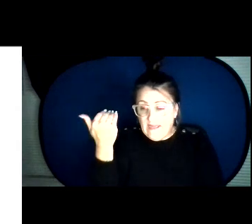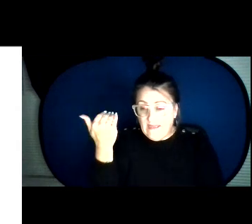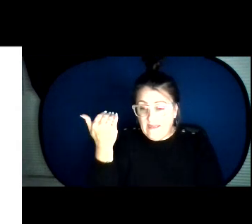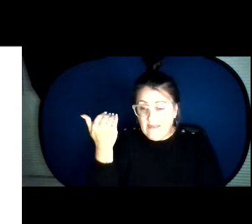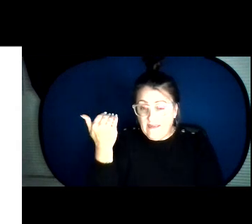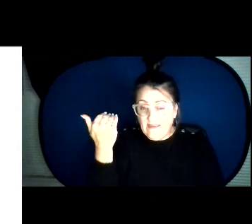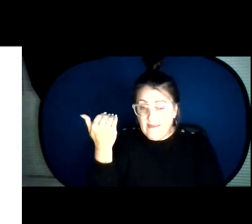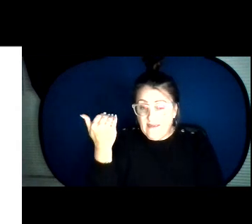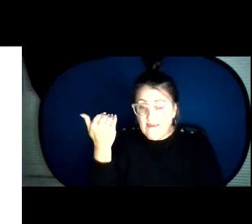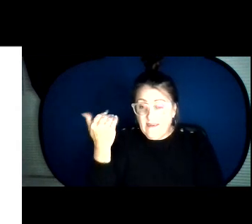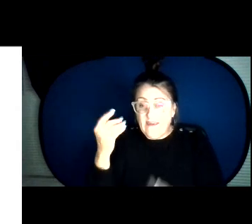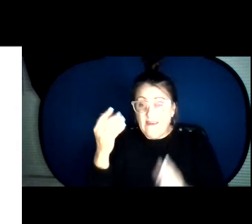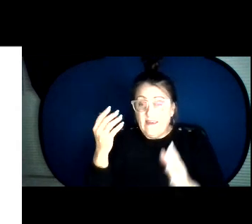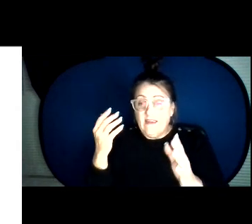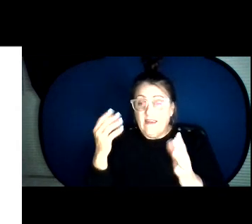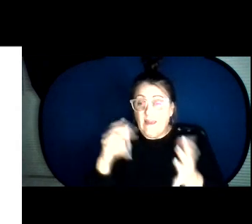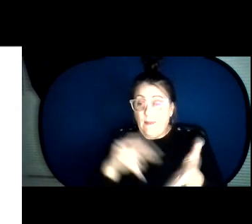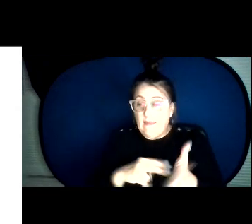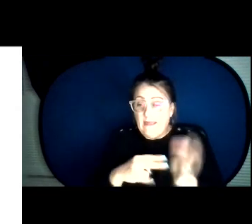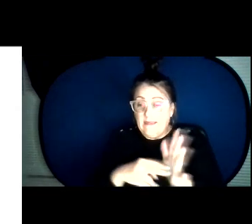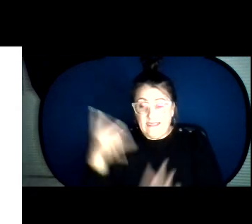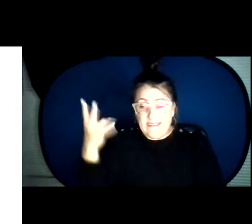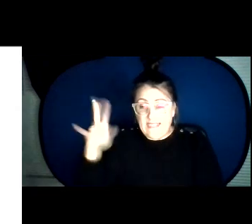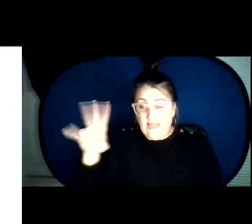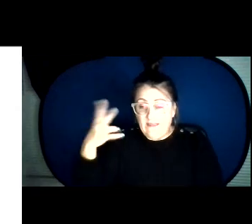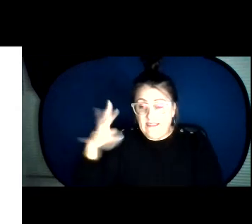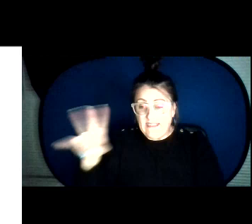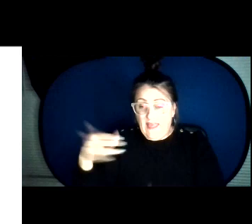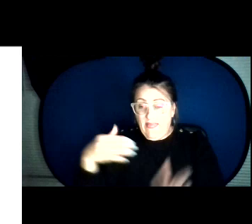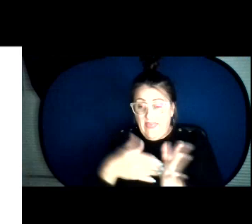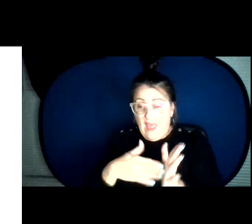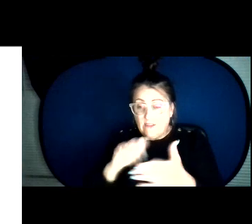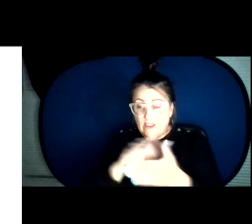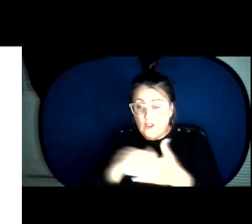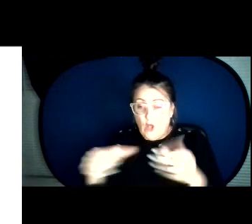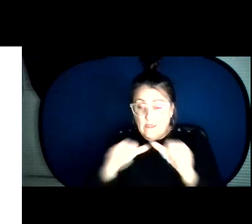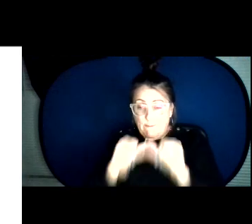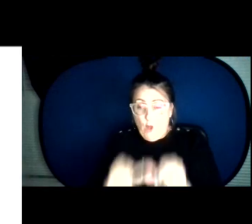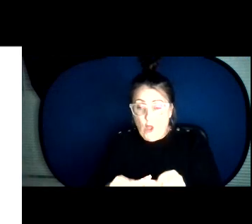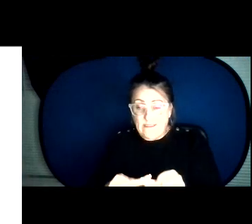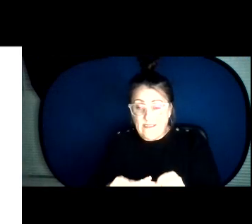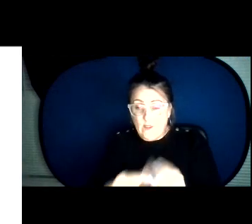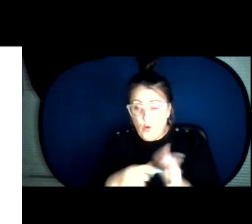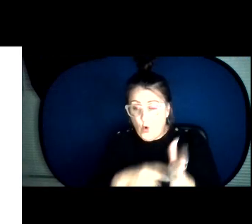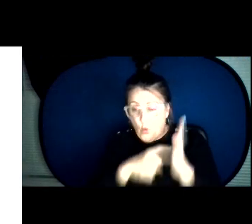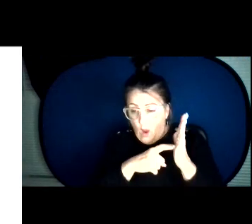$15,137 and bring in a $17,000 deposit. Next slide.